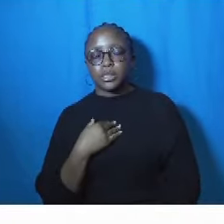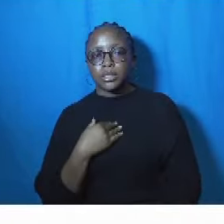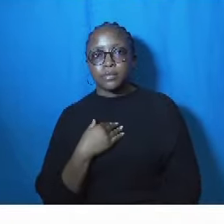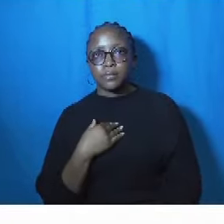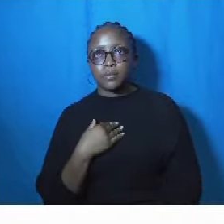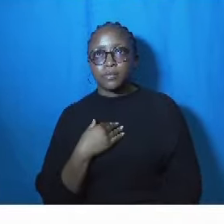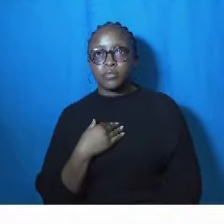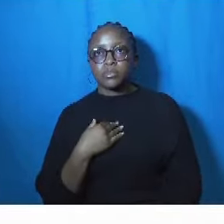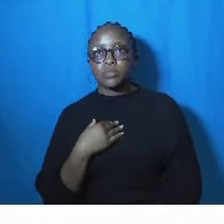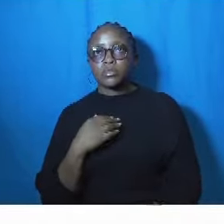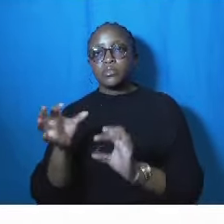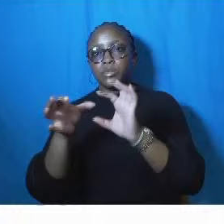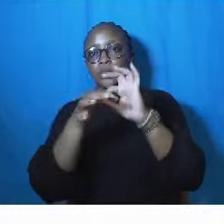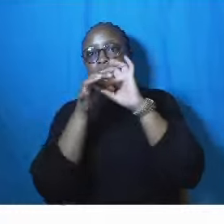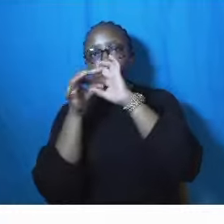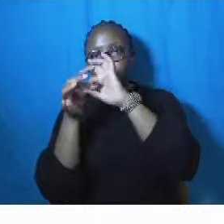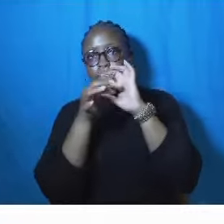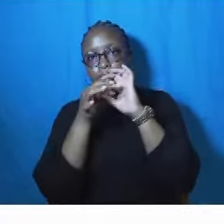United, I believe you can.